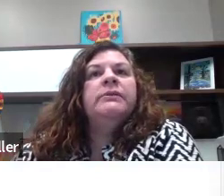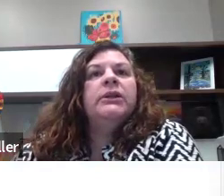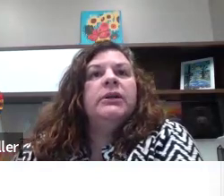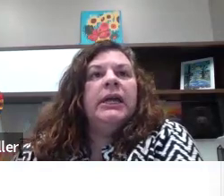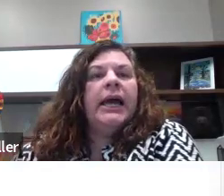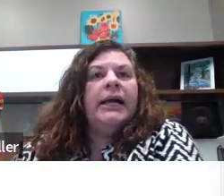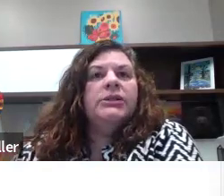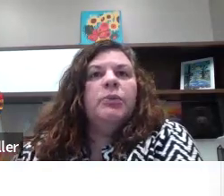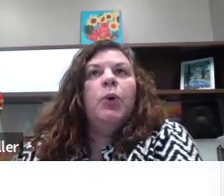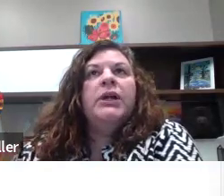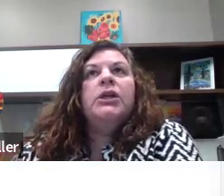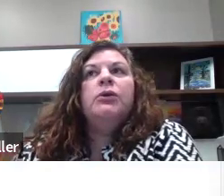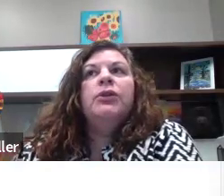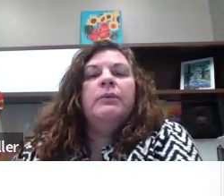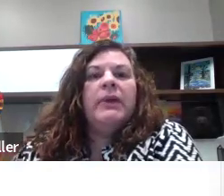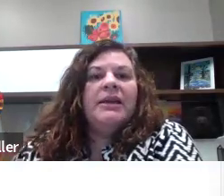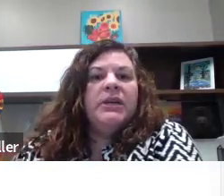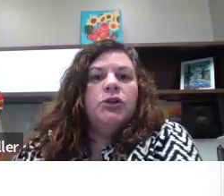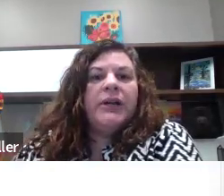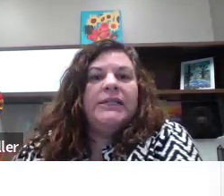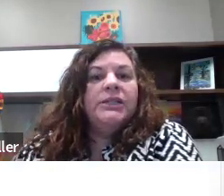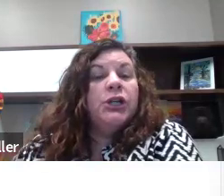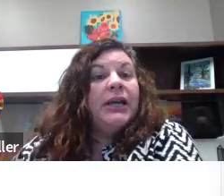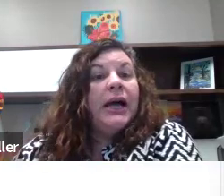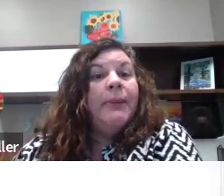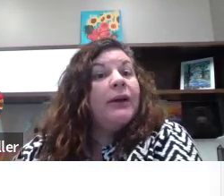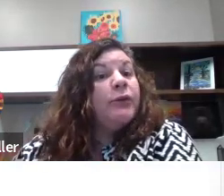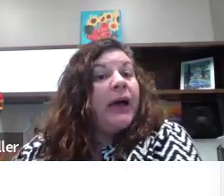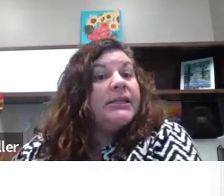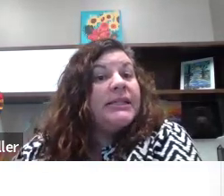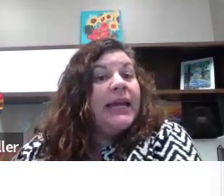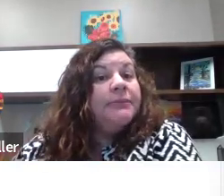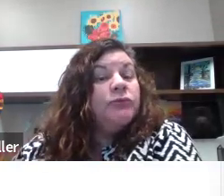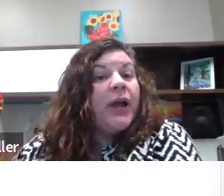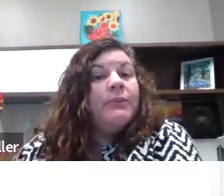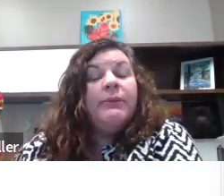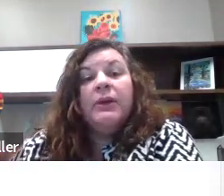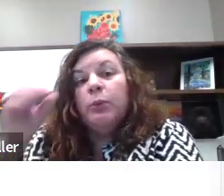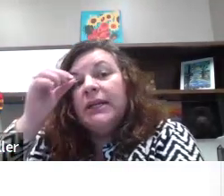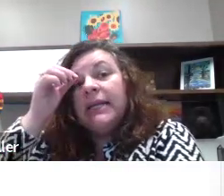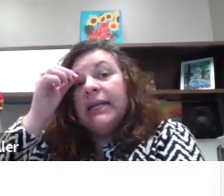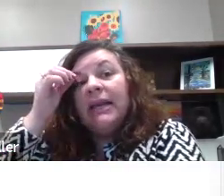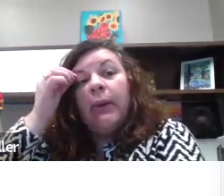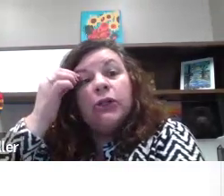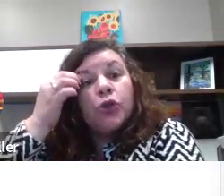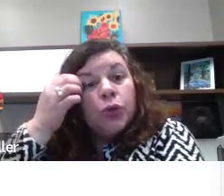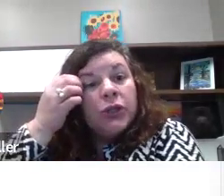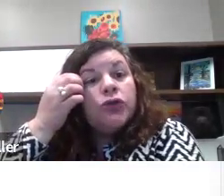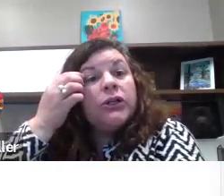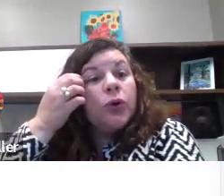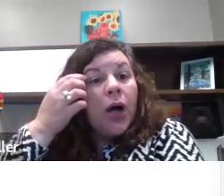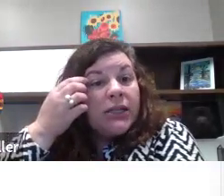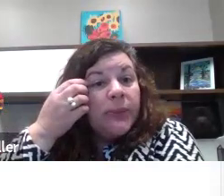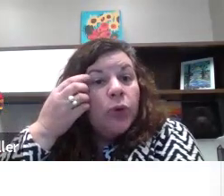specifically going to be looking at supporting youth that may be transitioning back from out of state, right? Maybe they were placed out of state by a